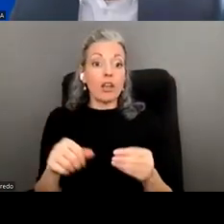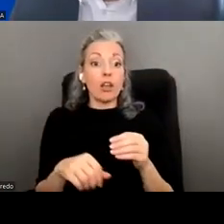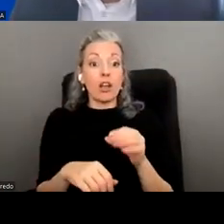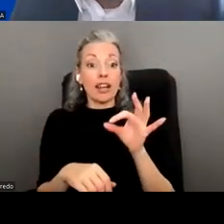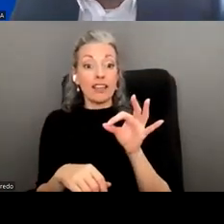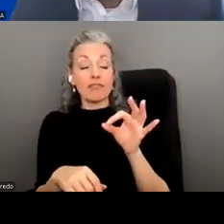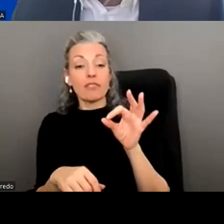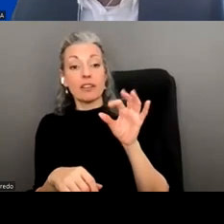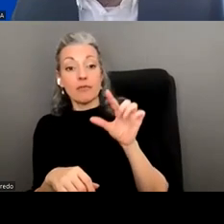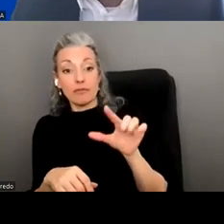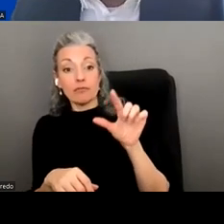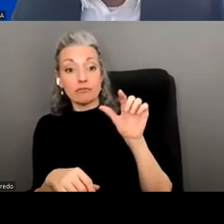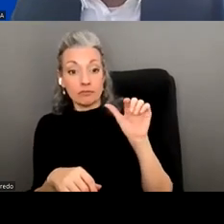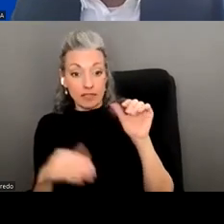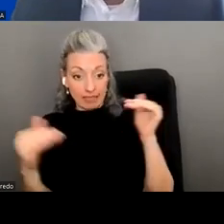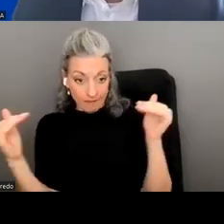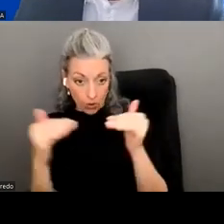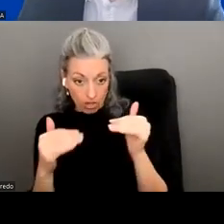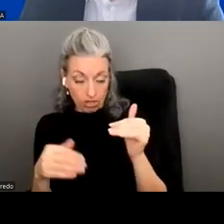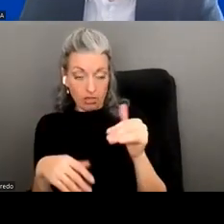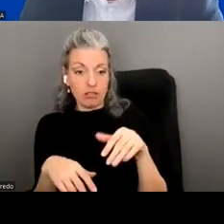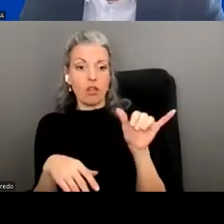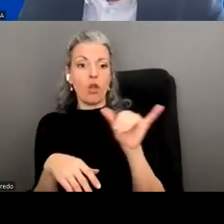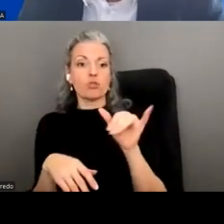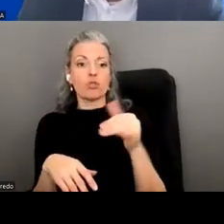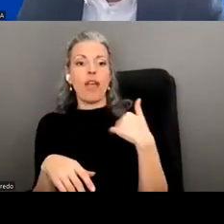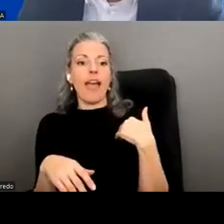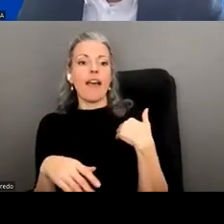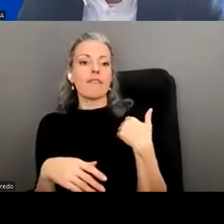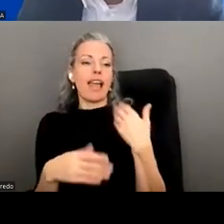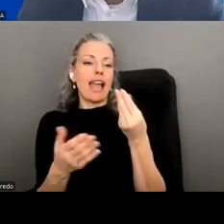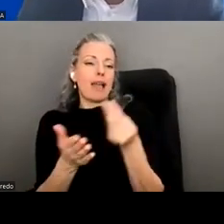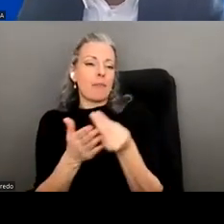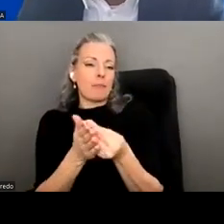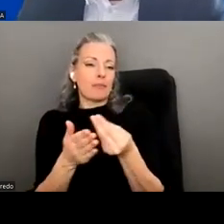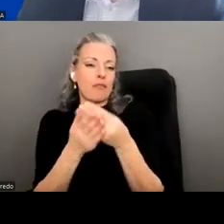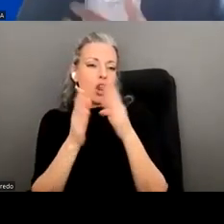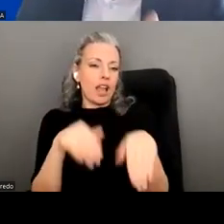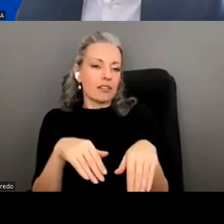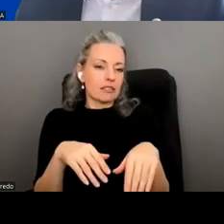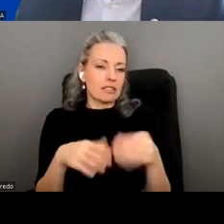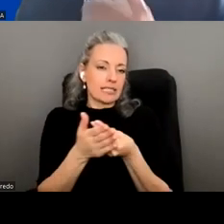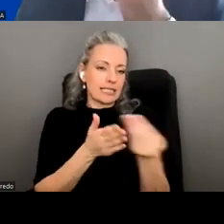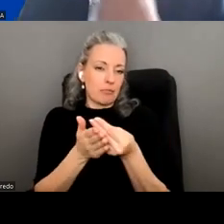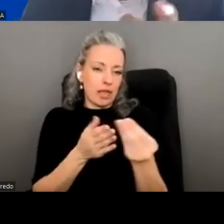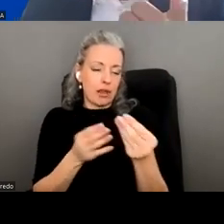federal poverty level. And then we have housing cost burden, and that's based on older adults who rent and spend more than 30% of their income on rent. But I'd love to hear